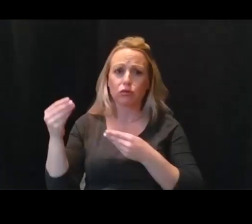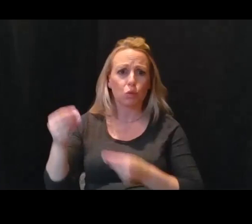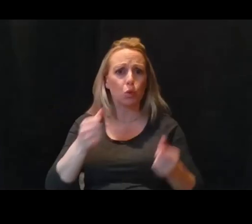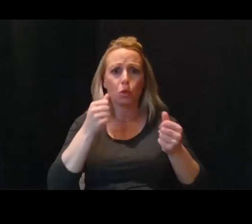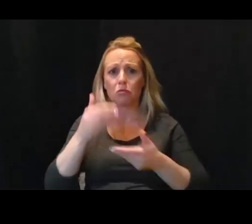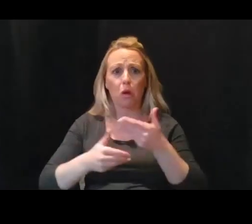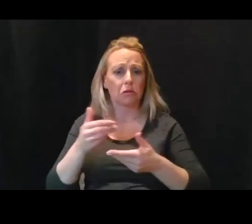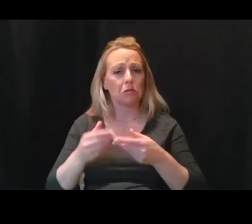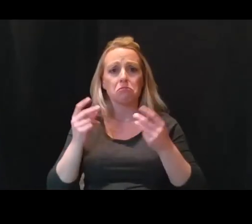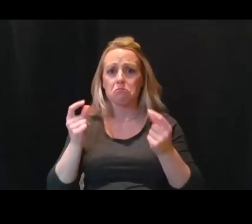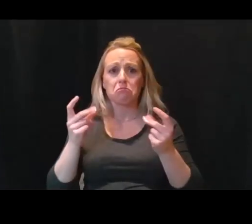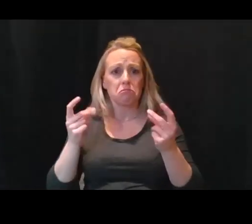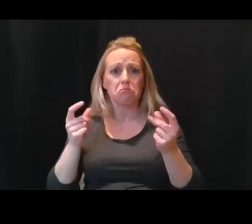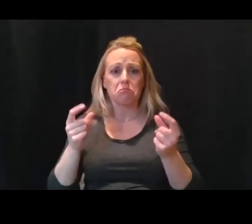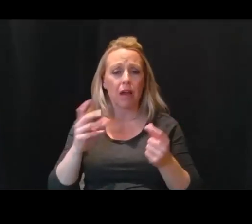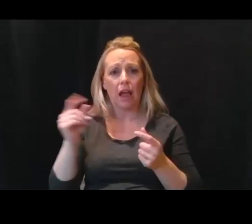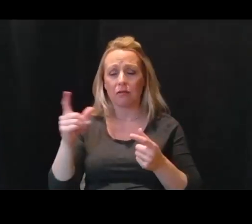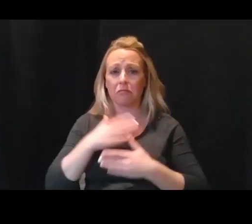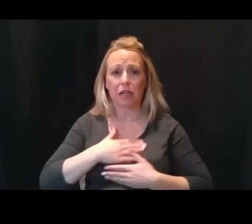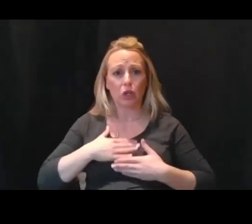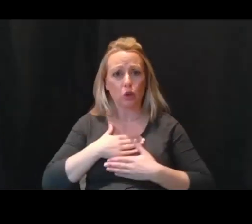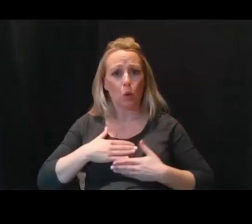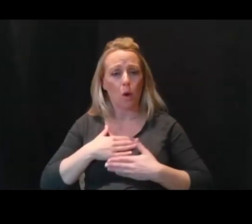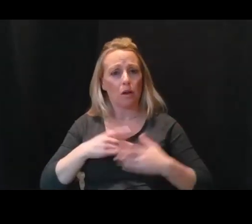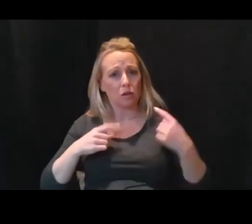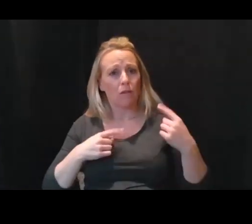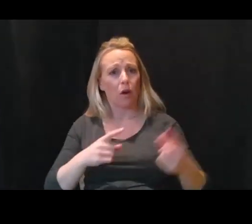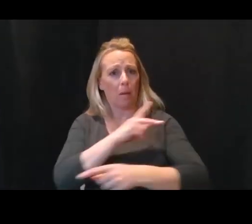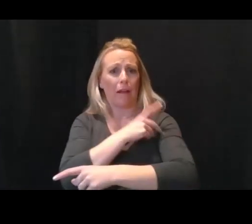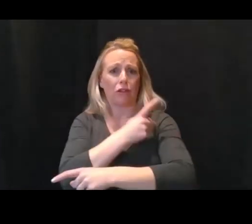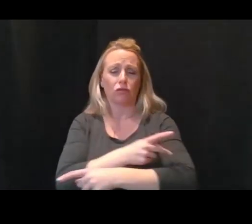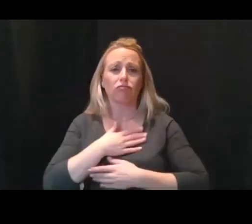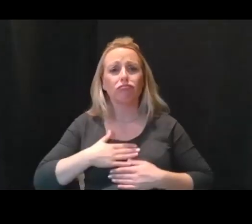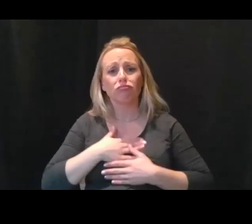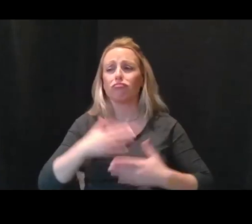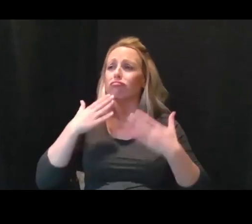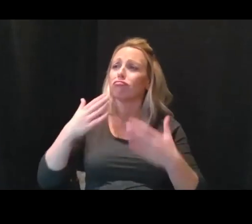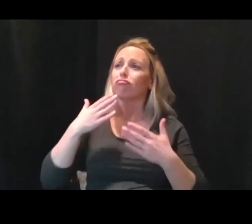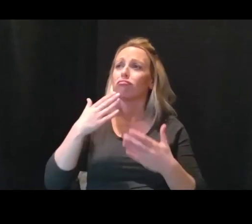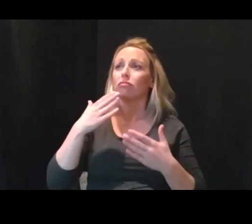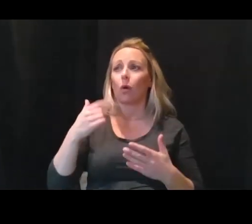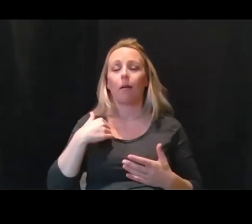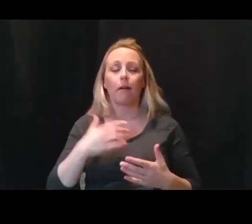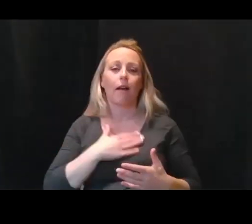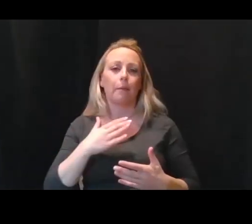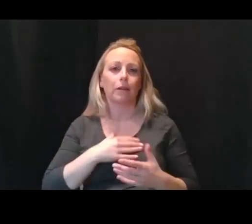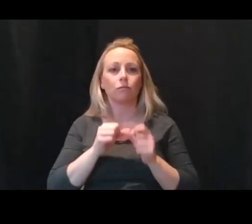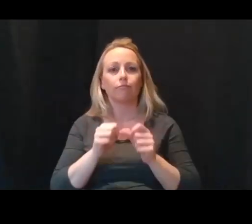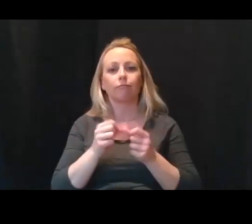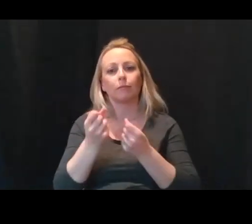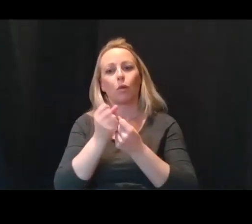efficient, and they really have enjoyed doing it, and patients have been very appreciative. So we're happy to continue to support that effort